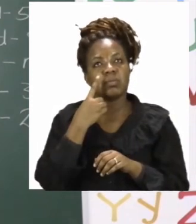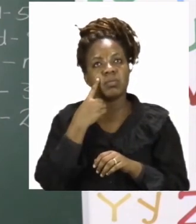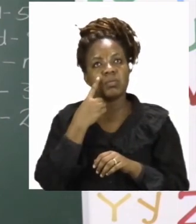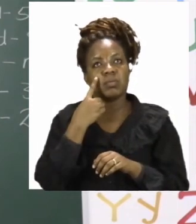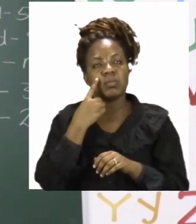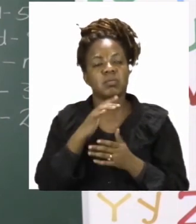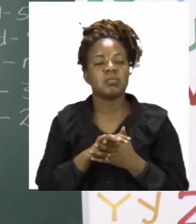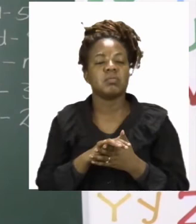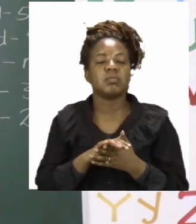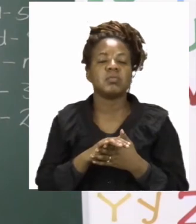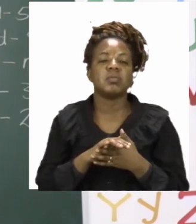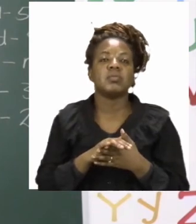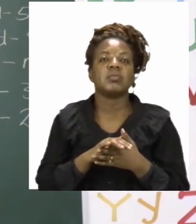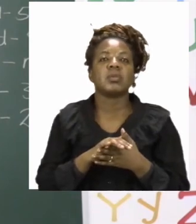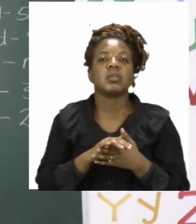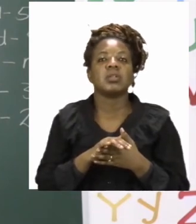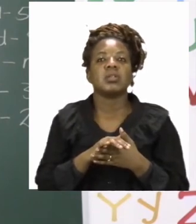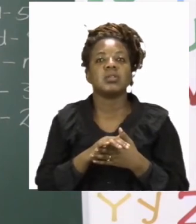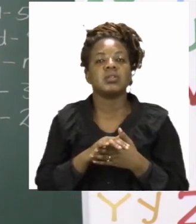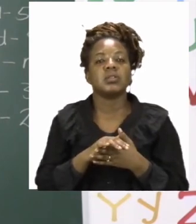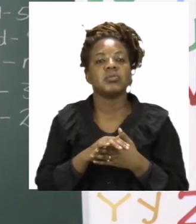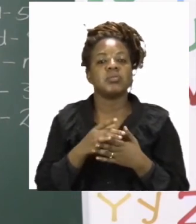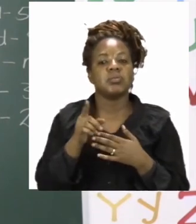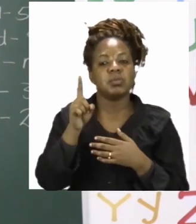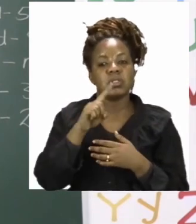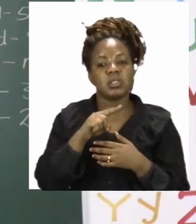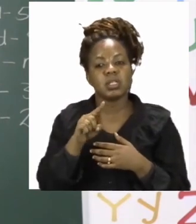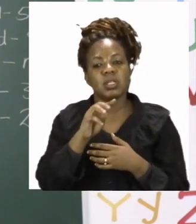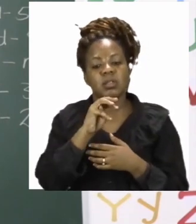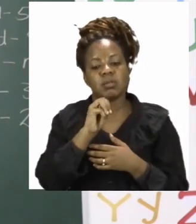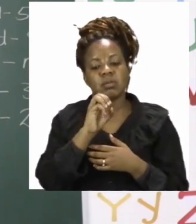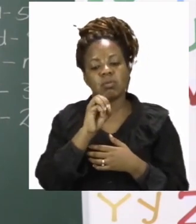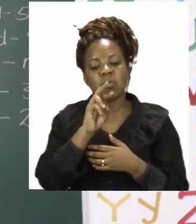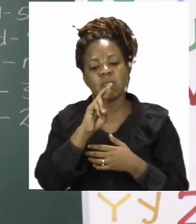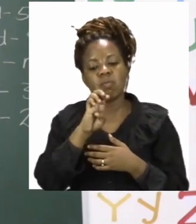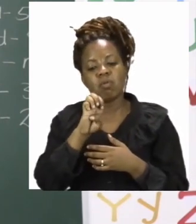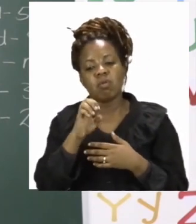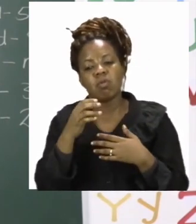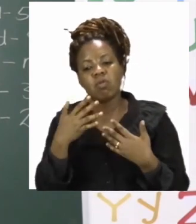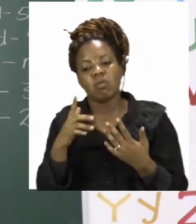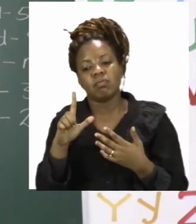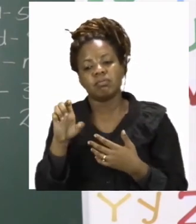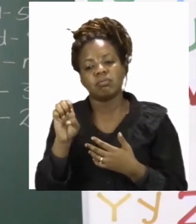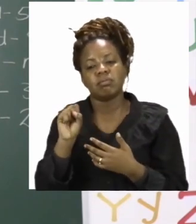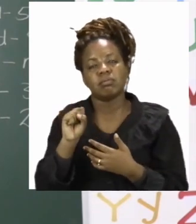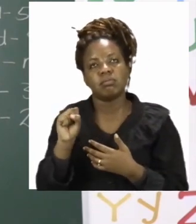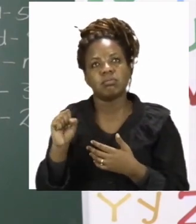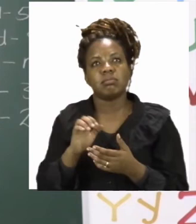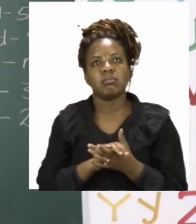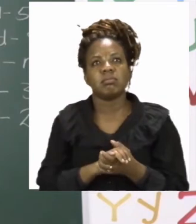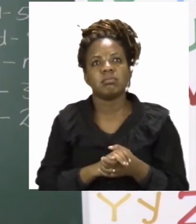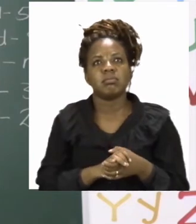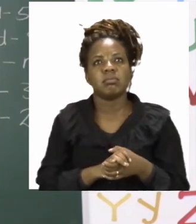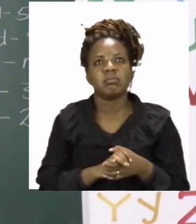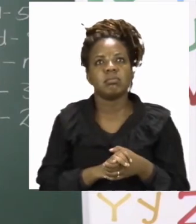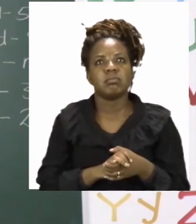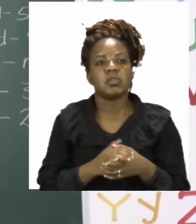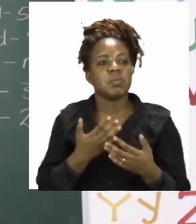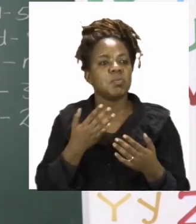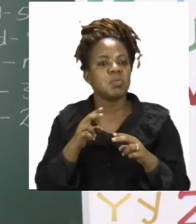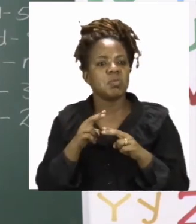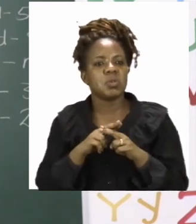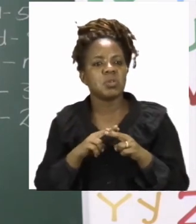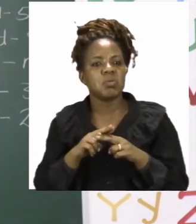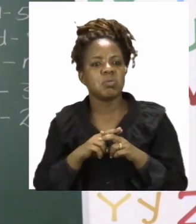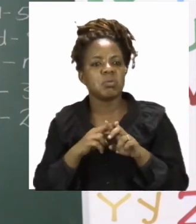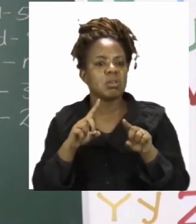either more or less. Take your time. If you need to find things around the house or the